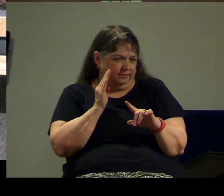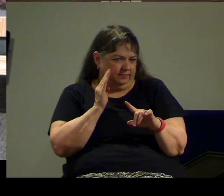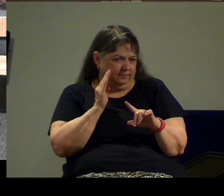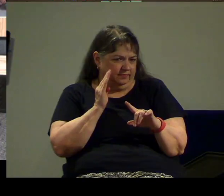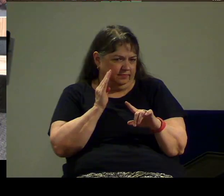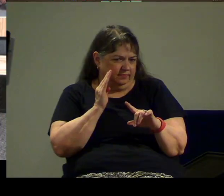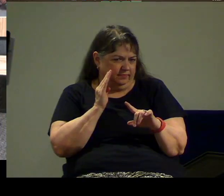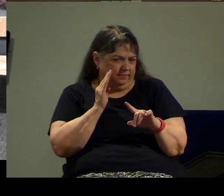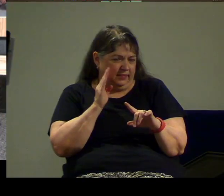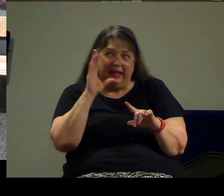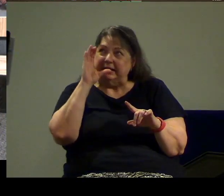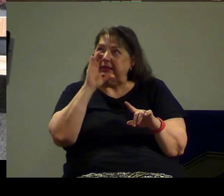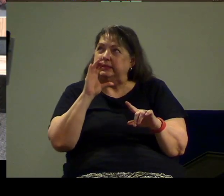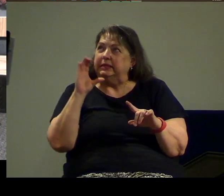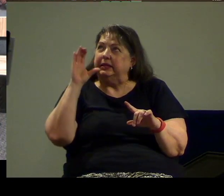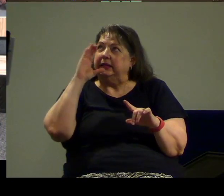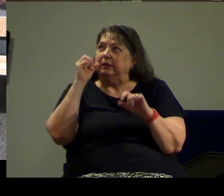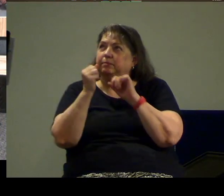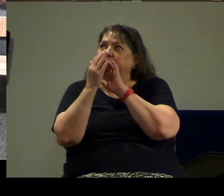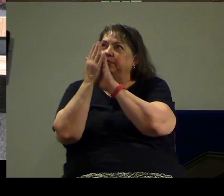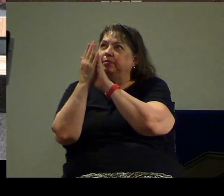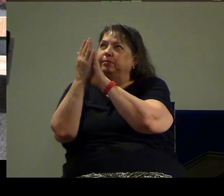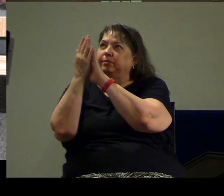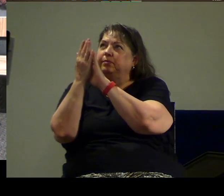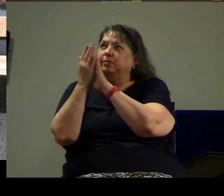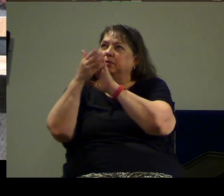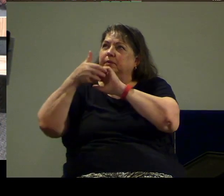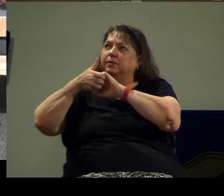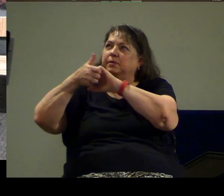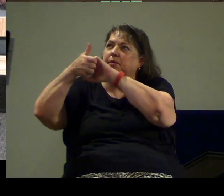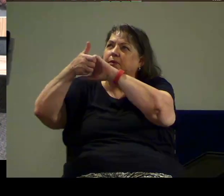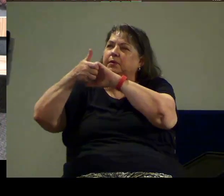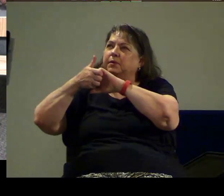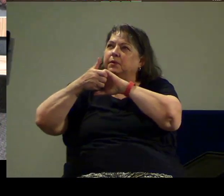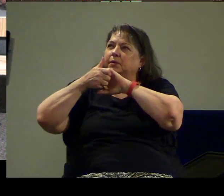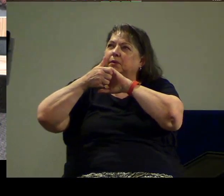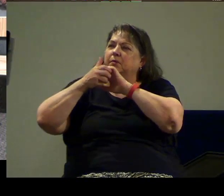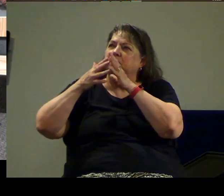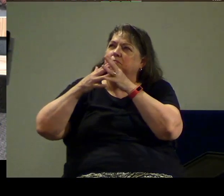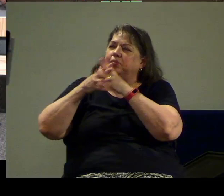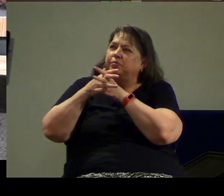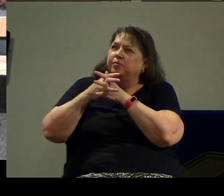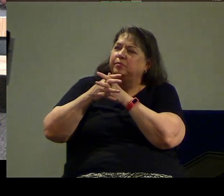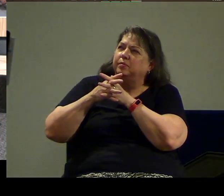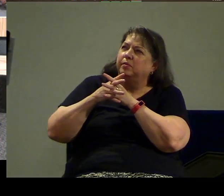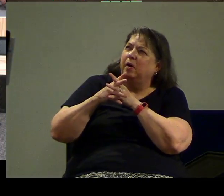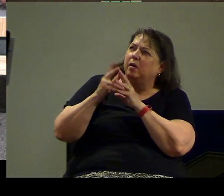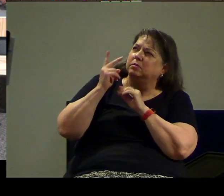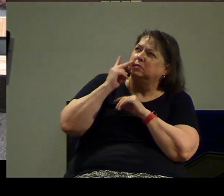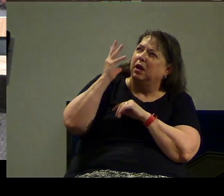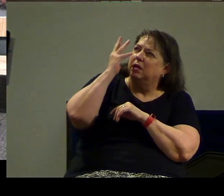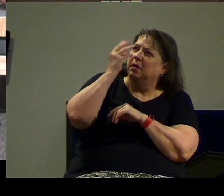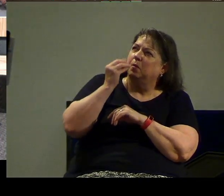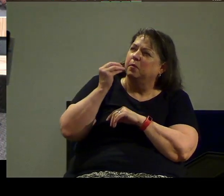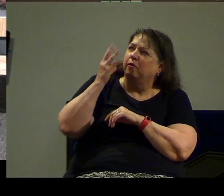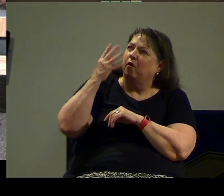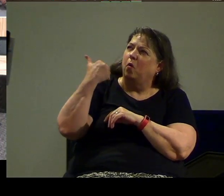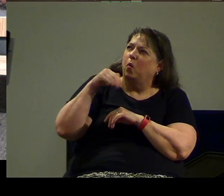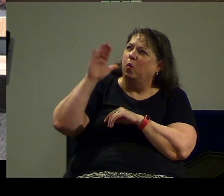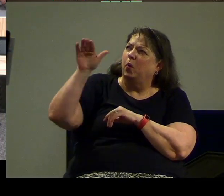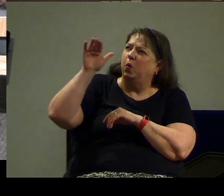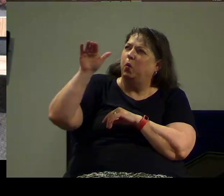to seek his presence, to be with him, to behold his beauty, and to inquire in his